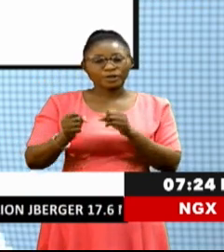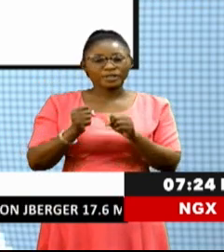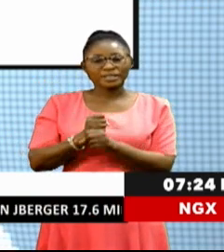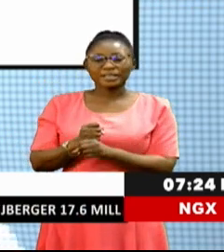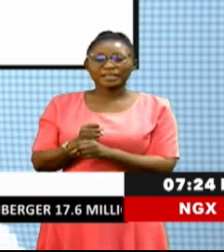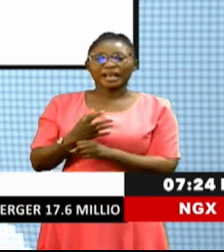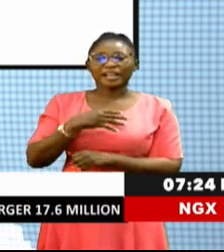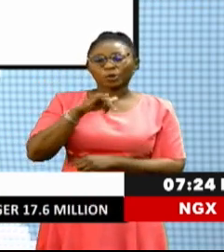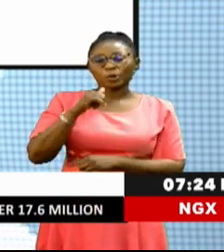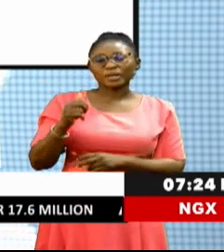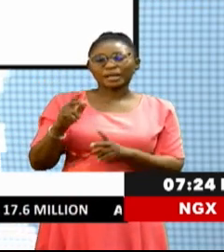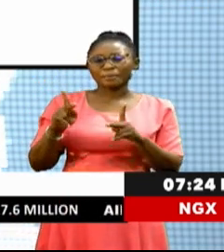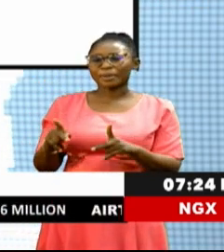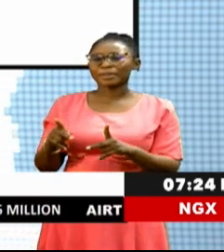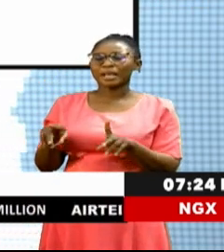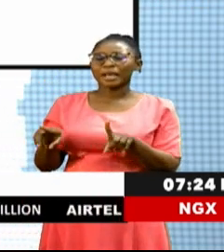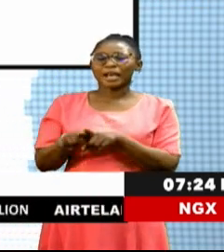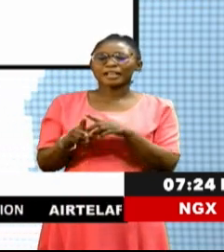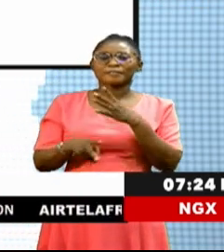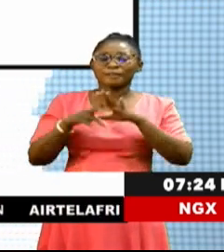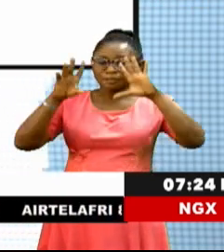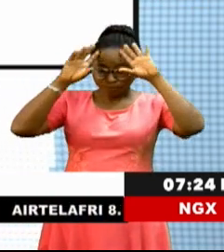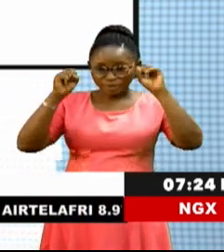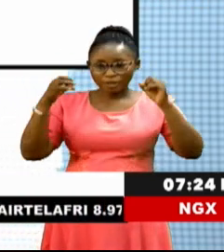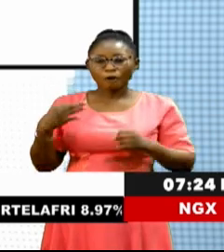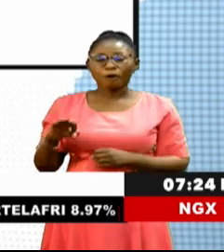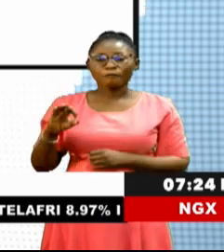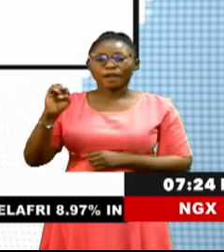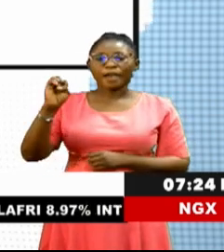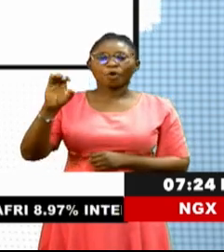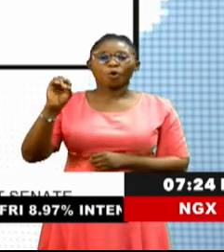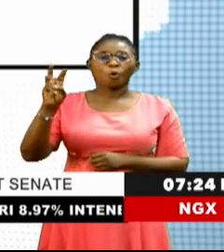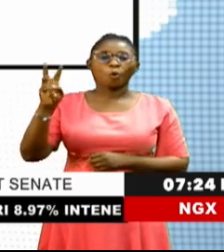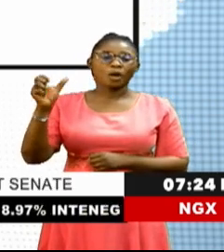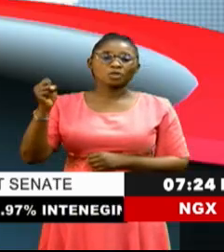Mohammed Koroma as Vice President of the ECOWAS Court of Justice.